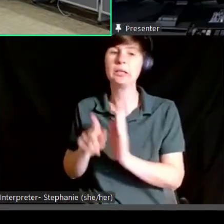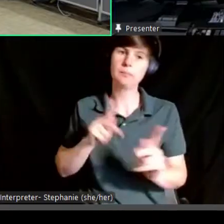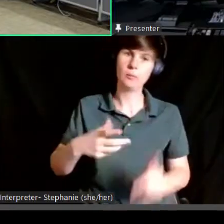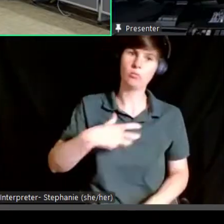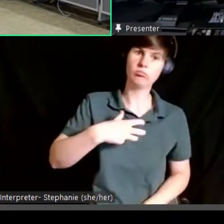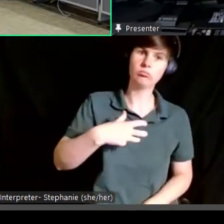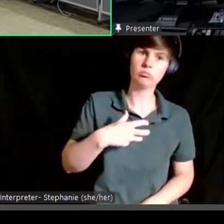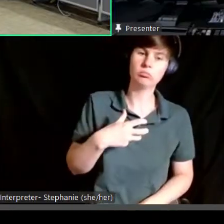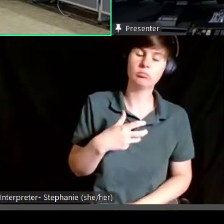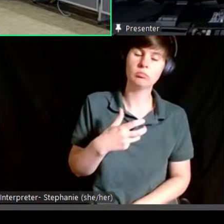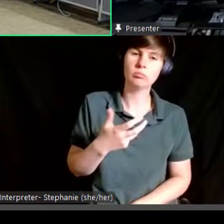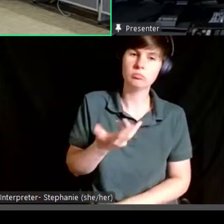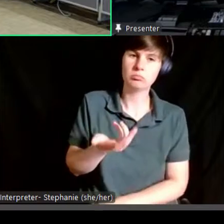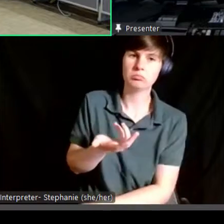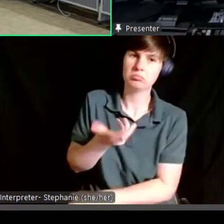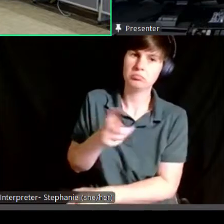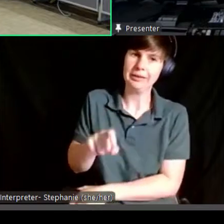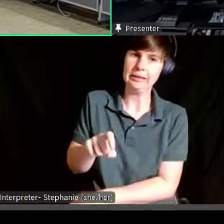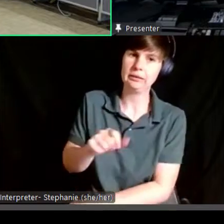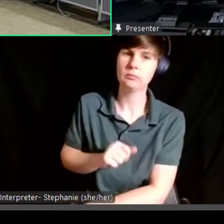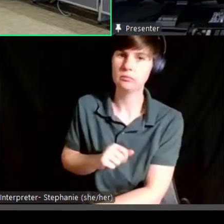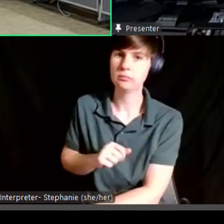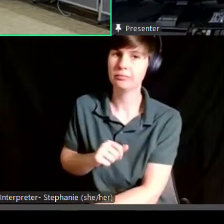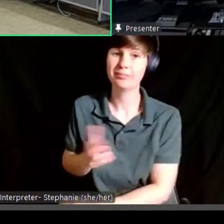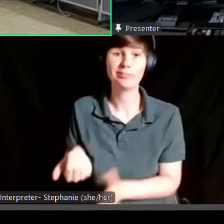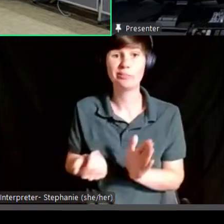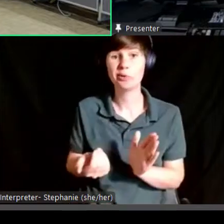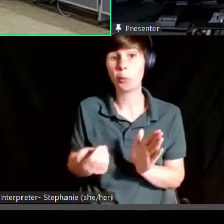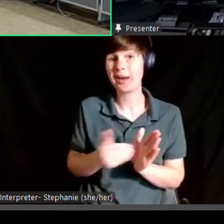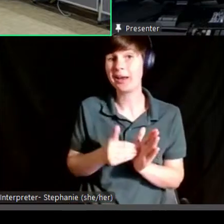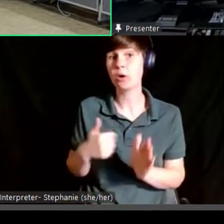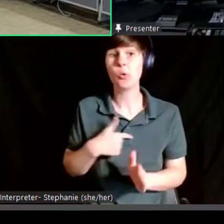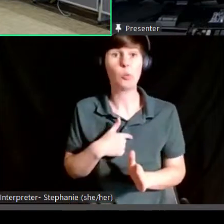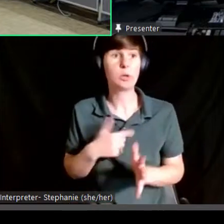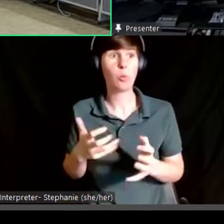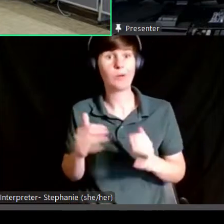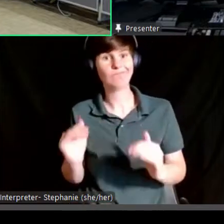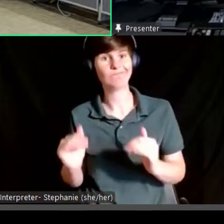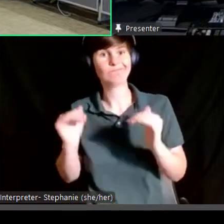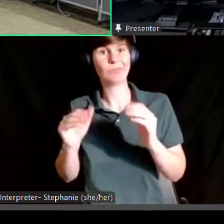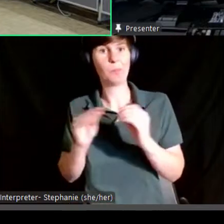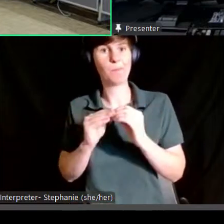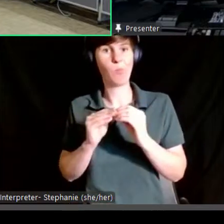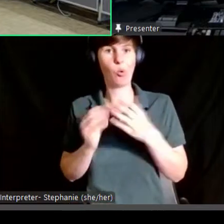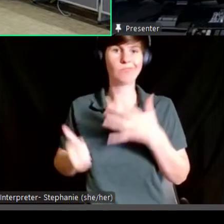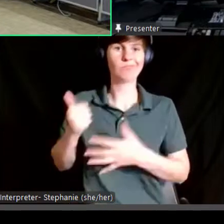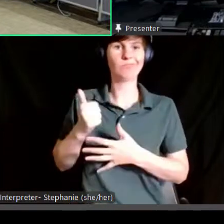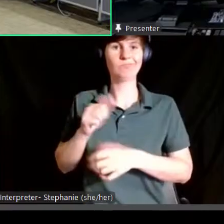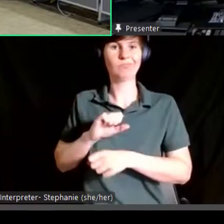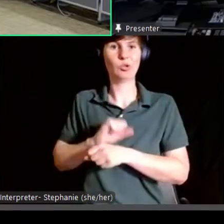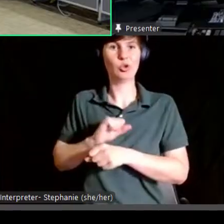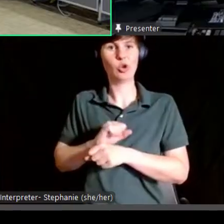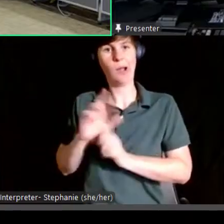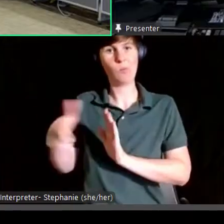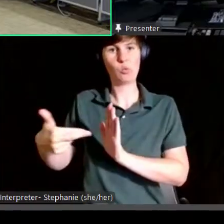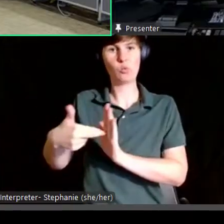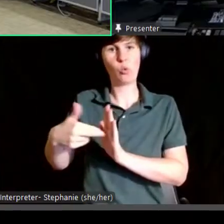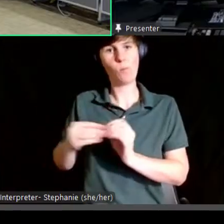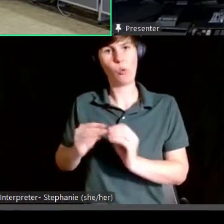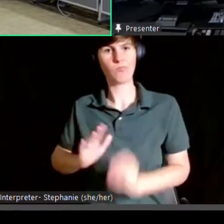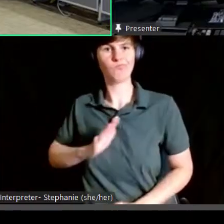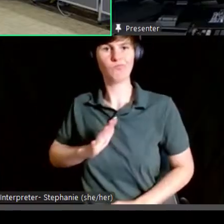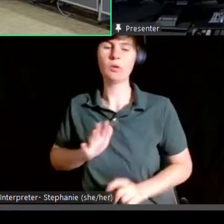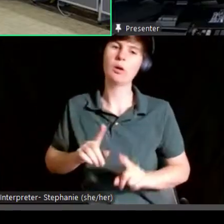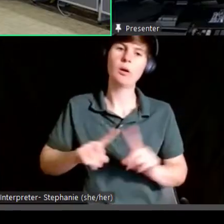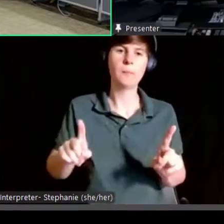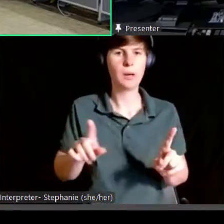And again, we've pushed for there to be a more senior job. I get that but this needs to be fixed, and the train operators need to know. So I would